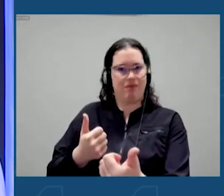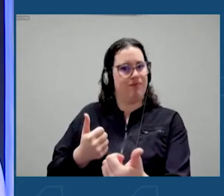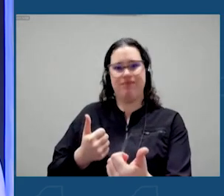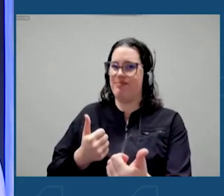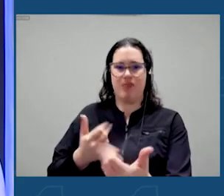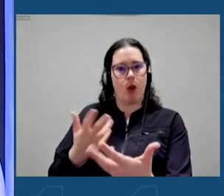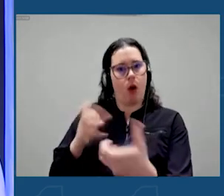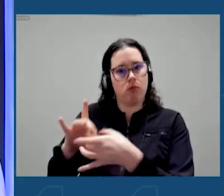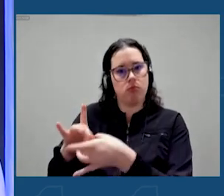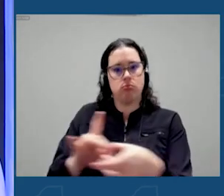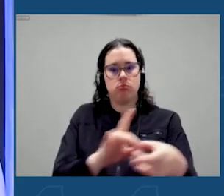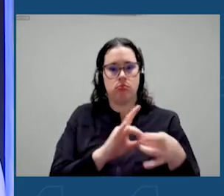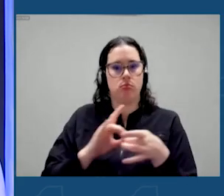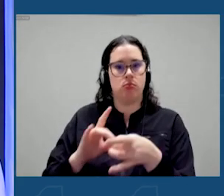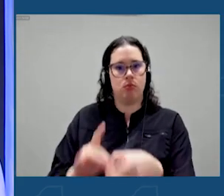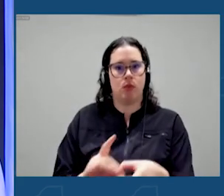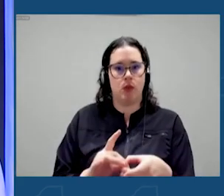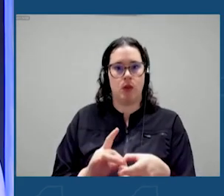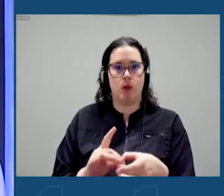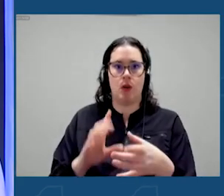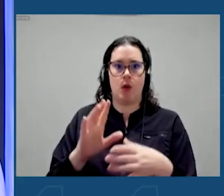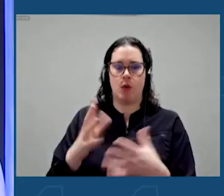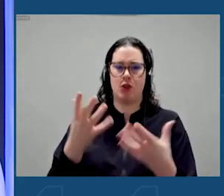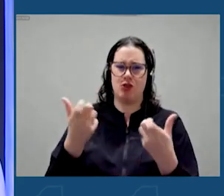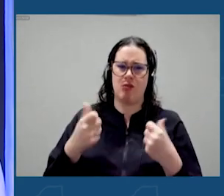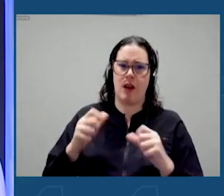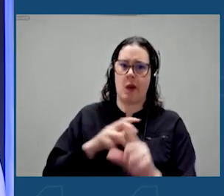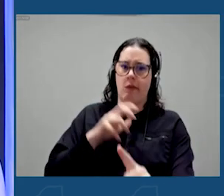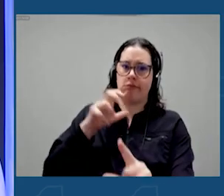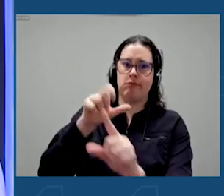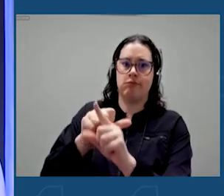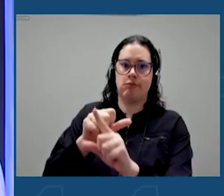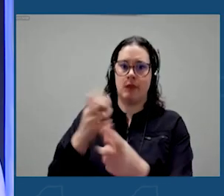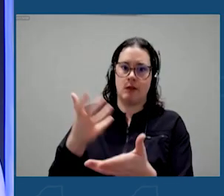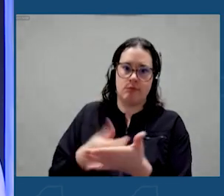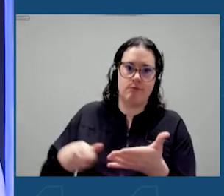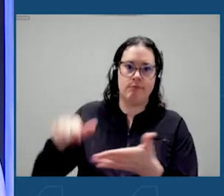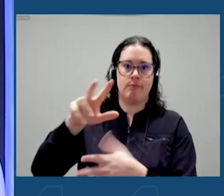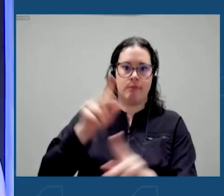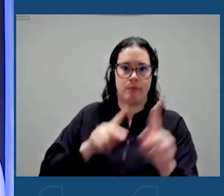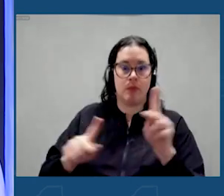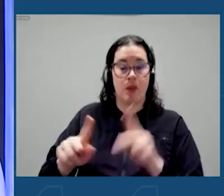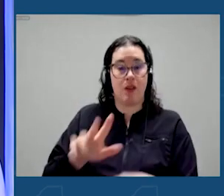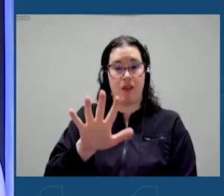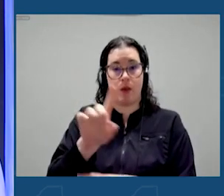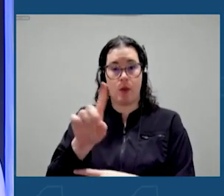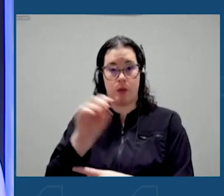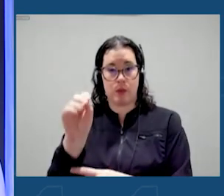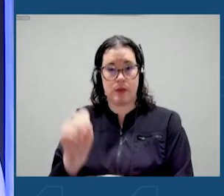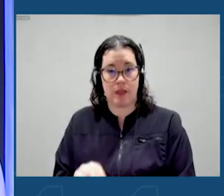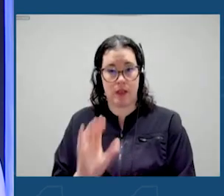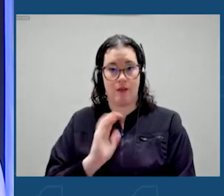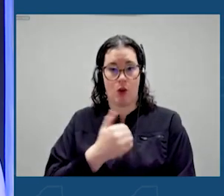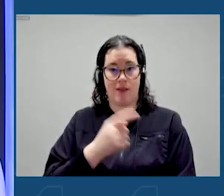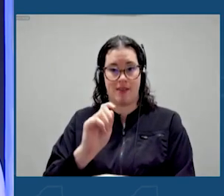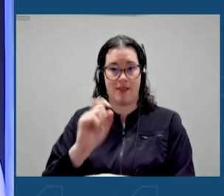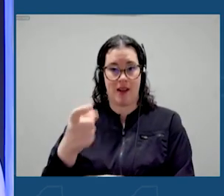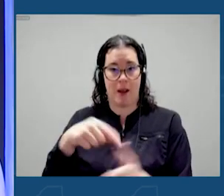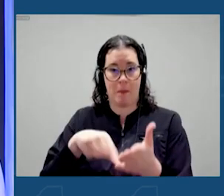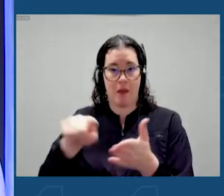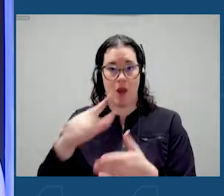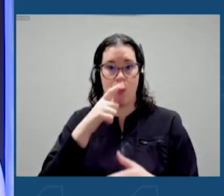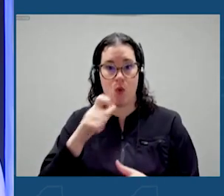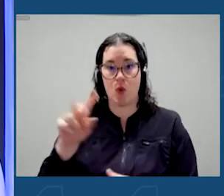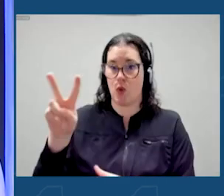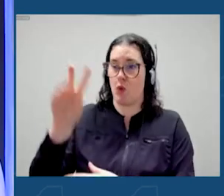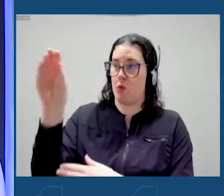to continually attack high-income earners, where 51% of our taxes are paid by 2% of New